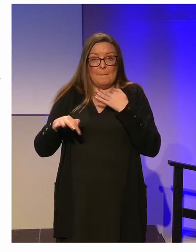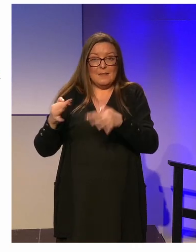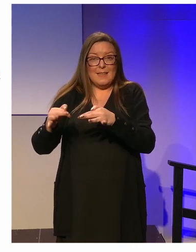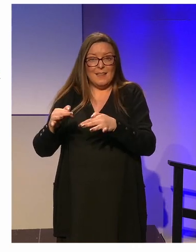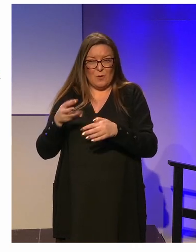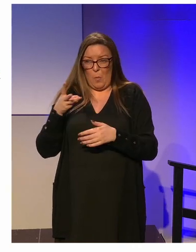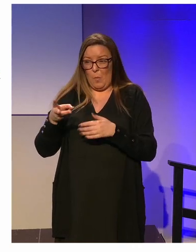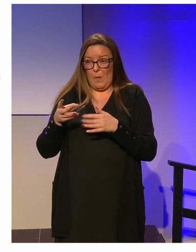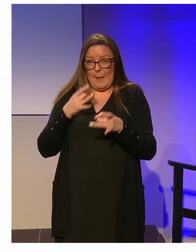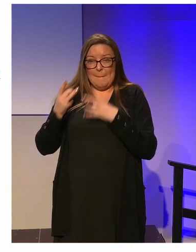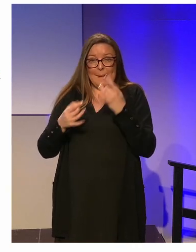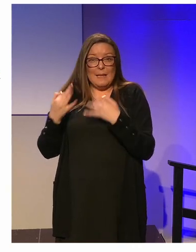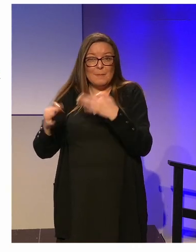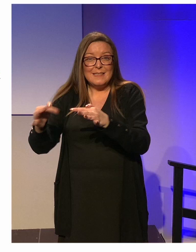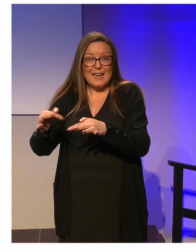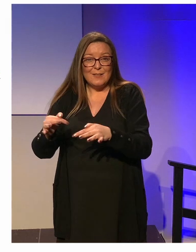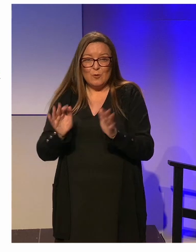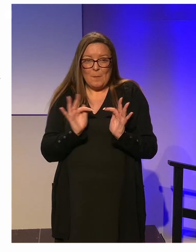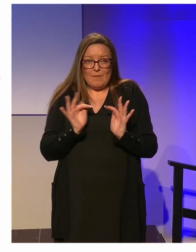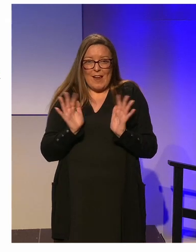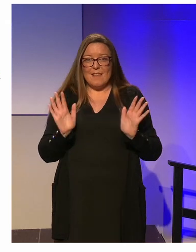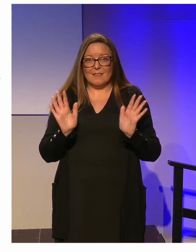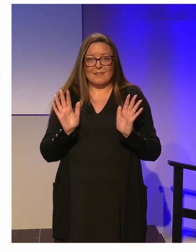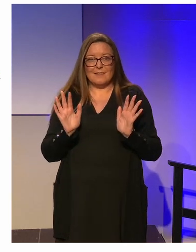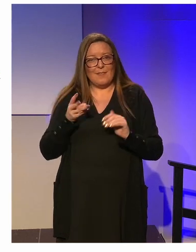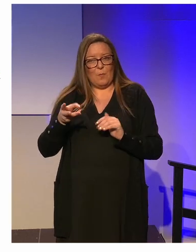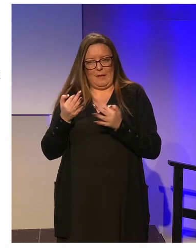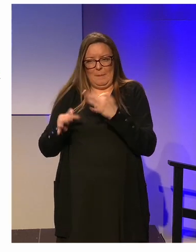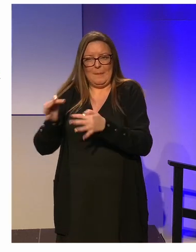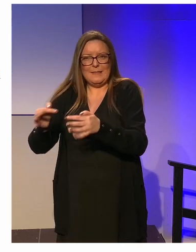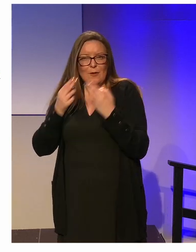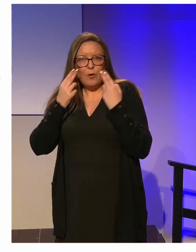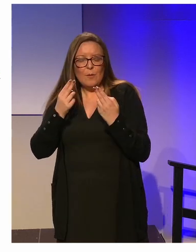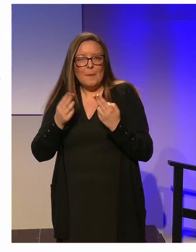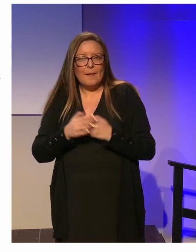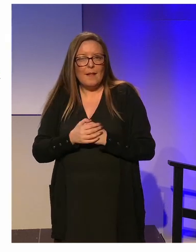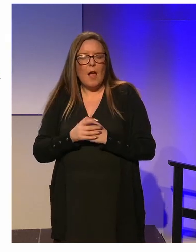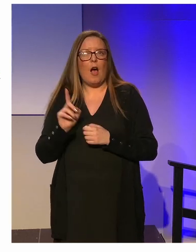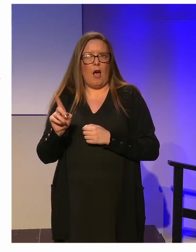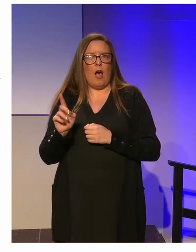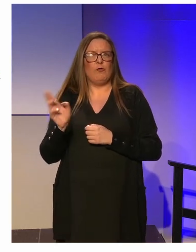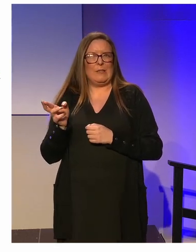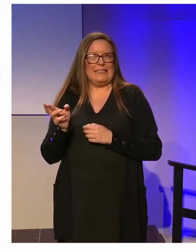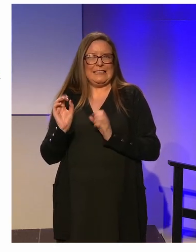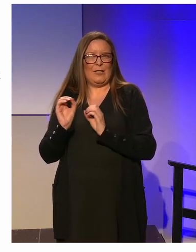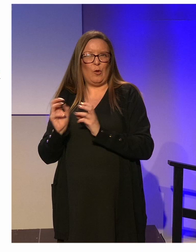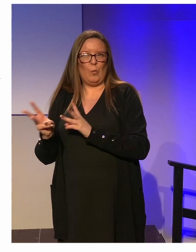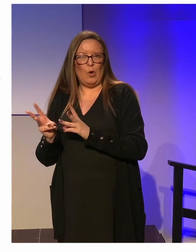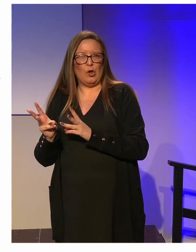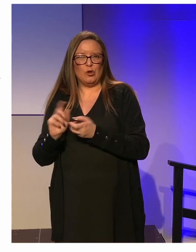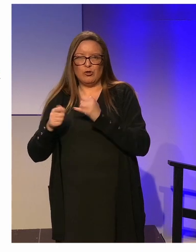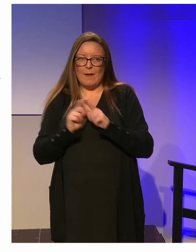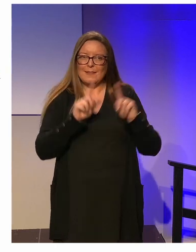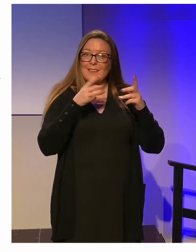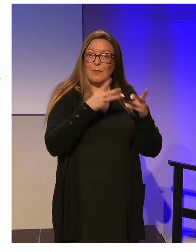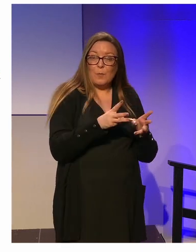going to make them, so go looking for them. Don't be afraid of them. And it's when you look for them, you go, okay, that didn't work, and we'll try something differently. So who